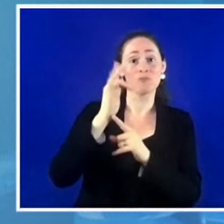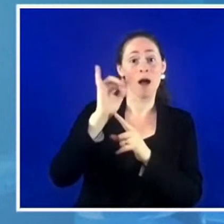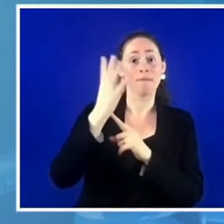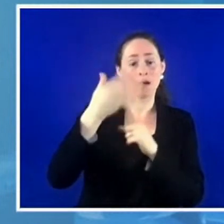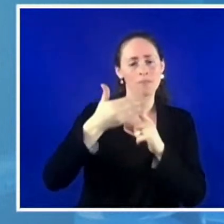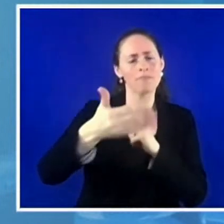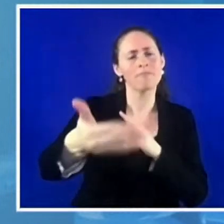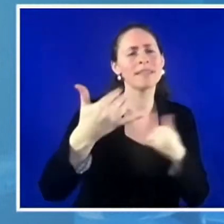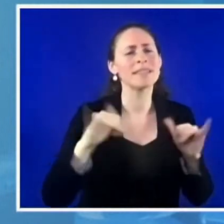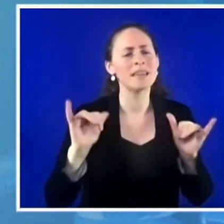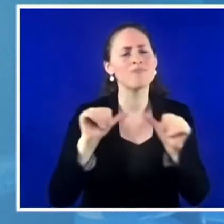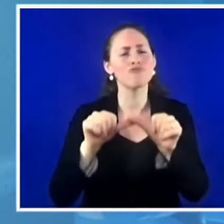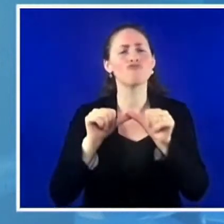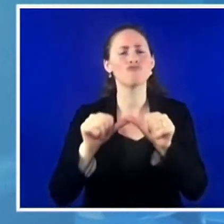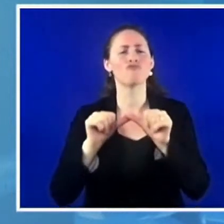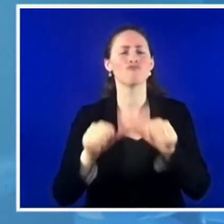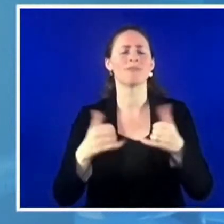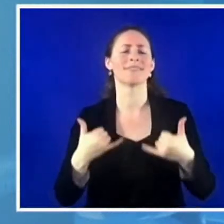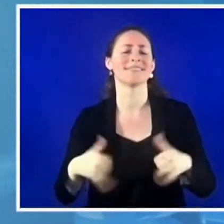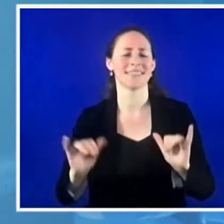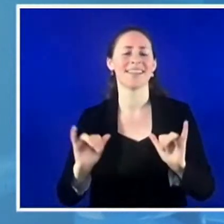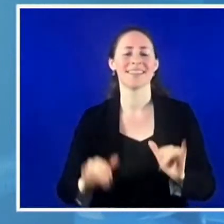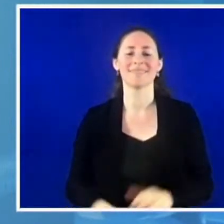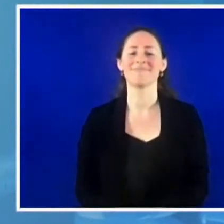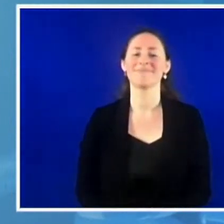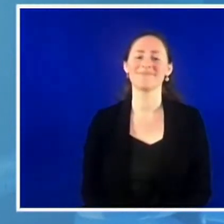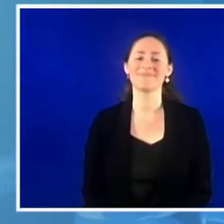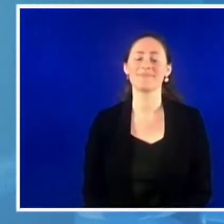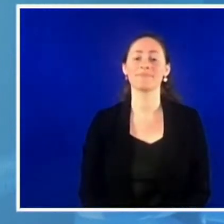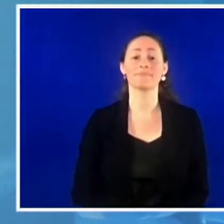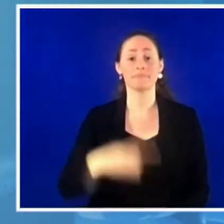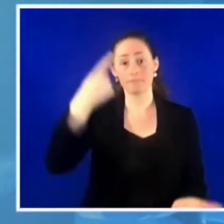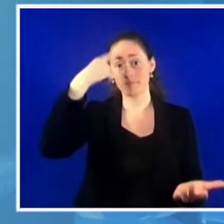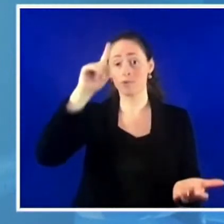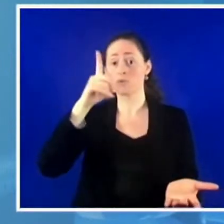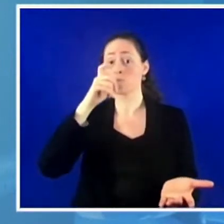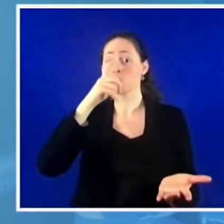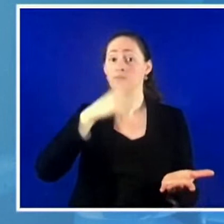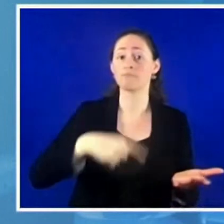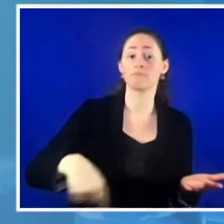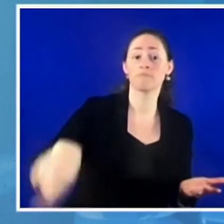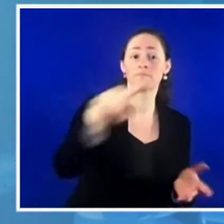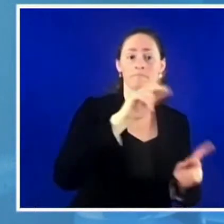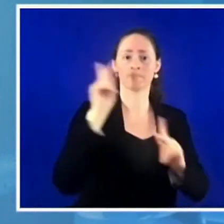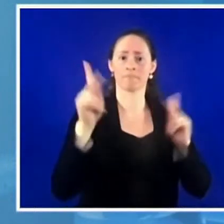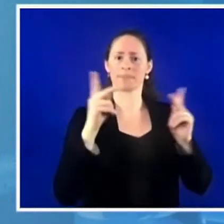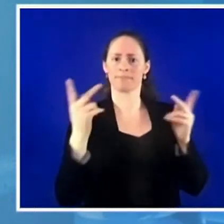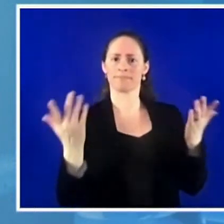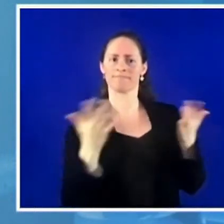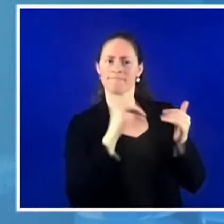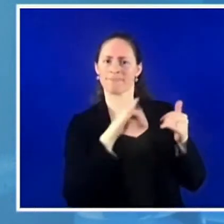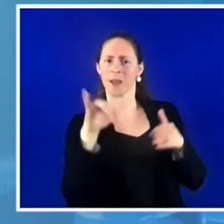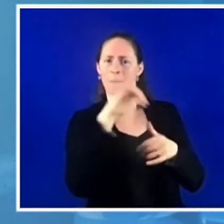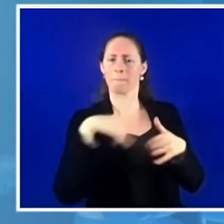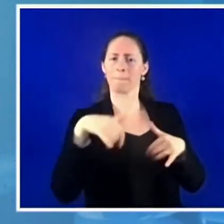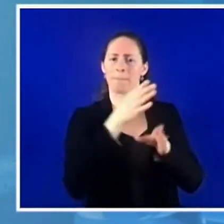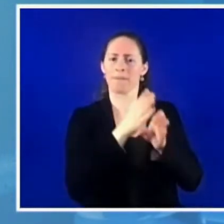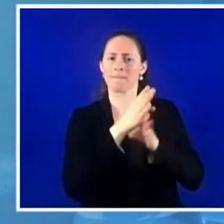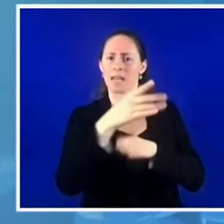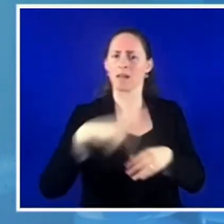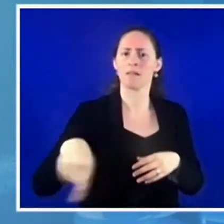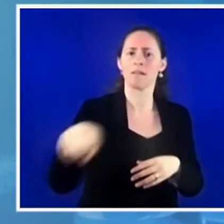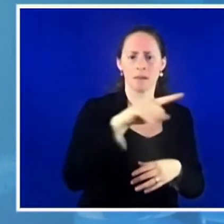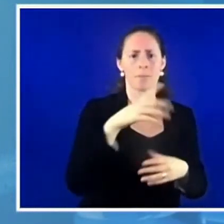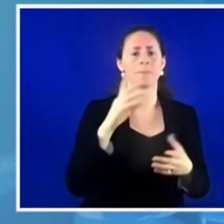only do I think of you as colleagues, but I know that you are all part of a sacred lineage of healers, healers who for generations